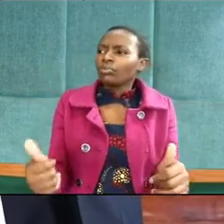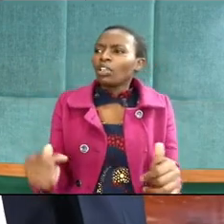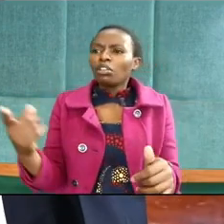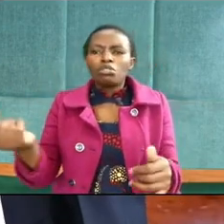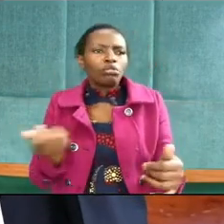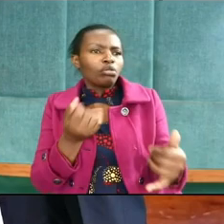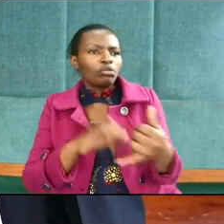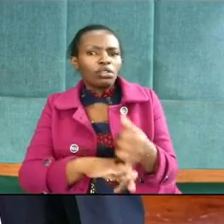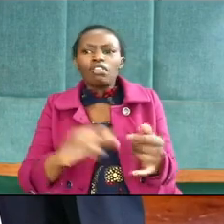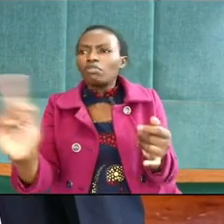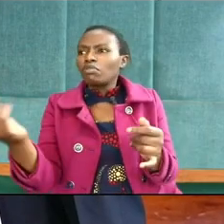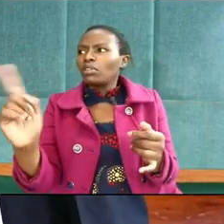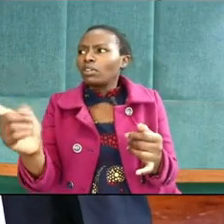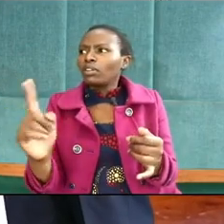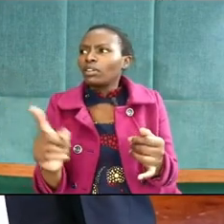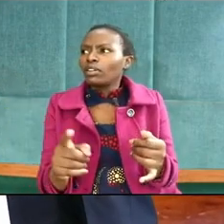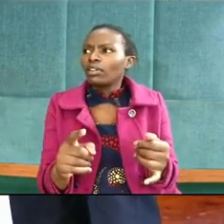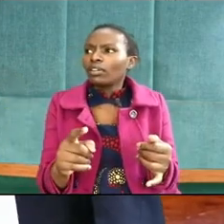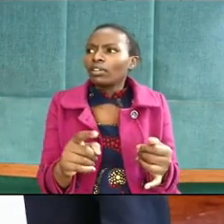projects that your husband is involved in.